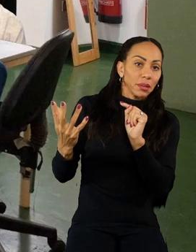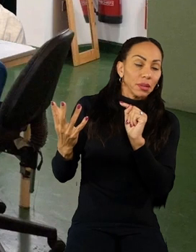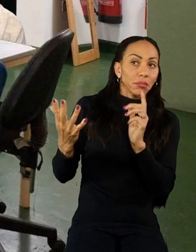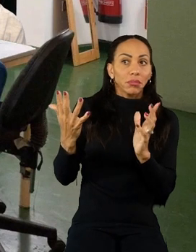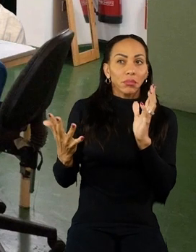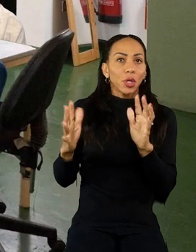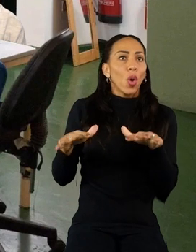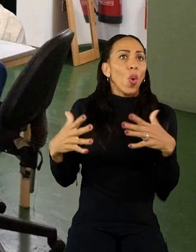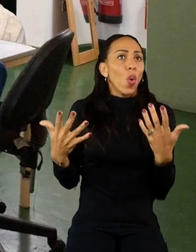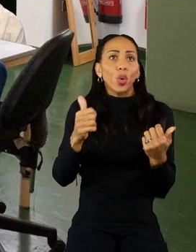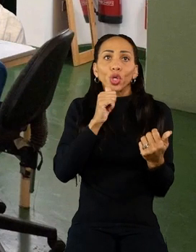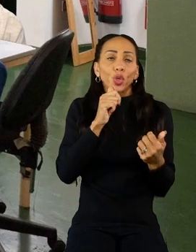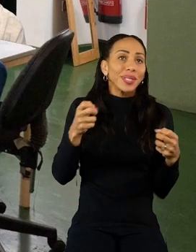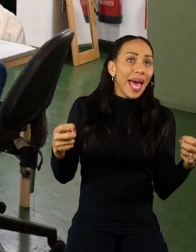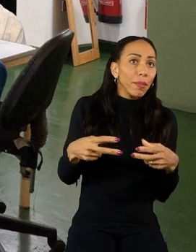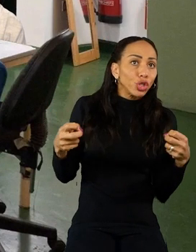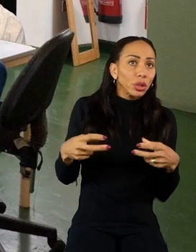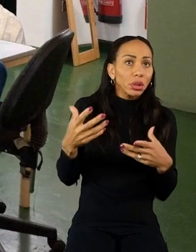going on.